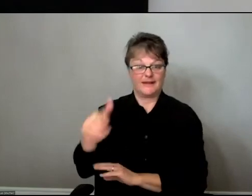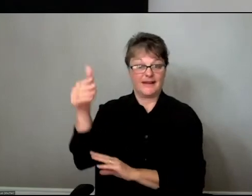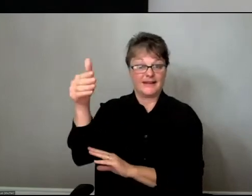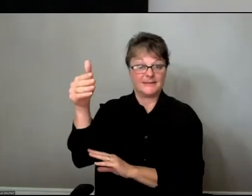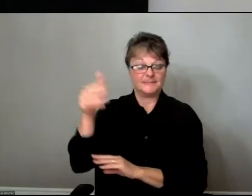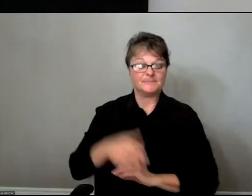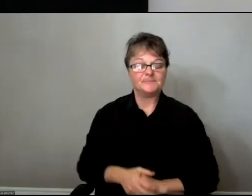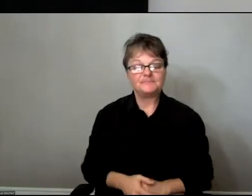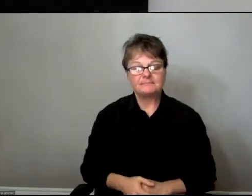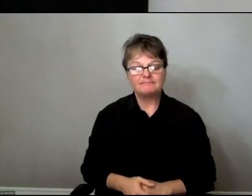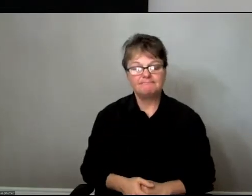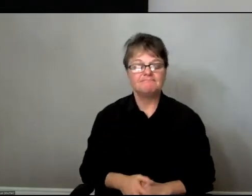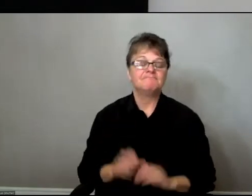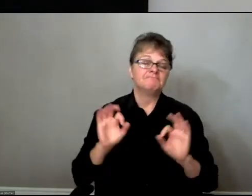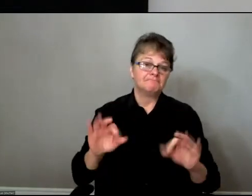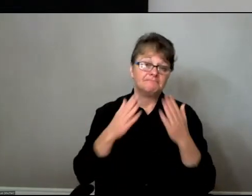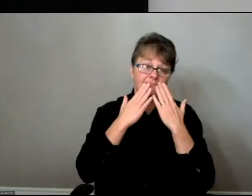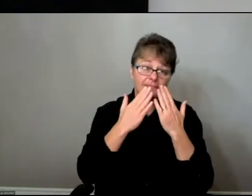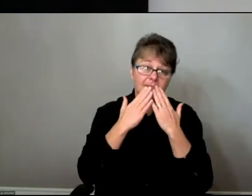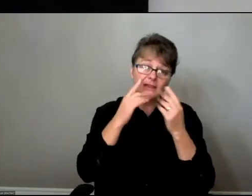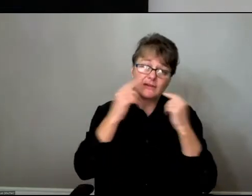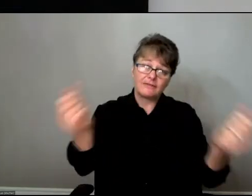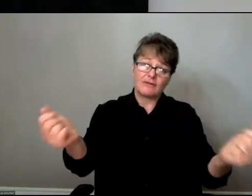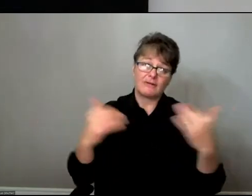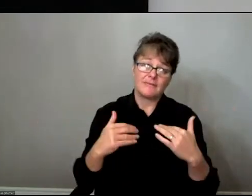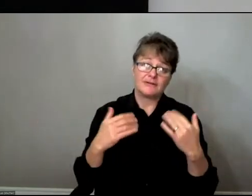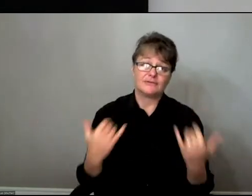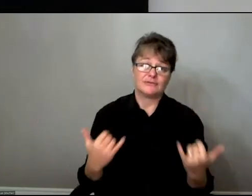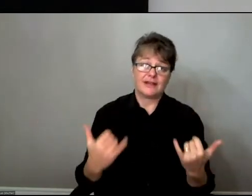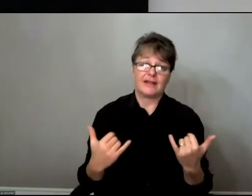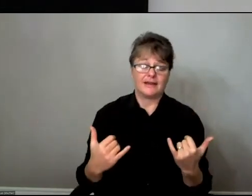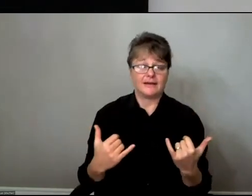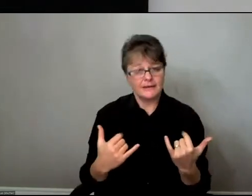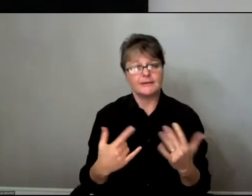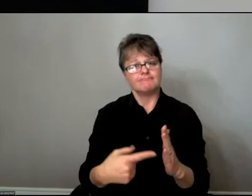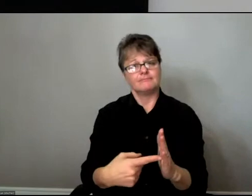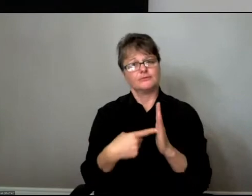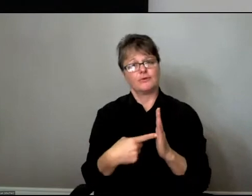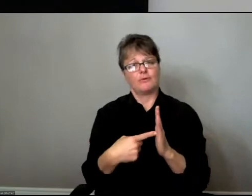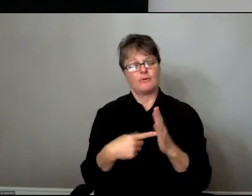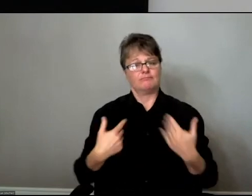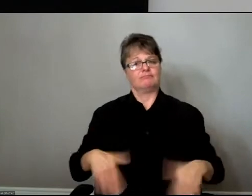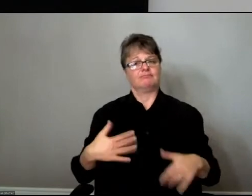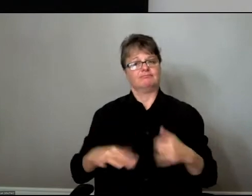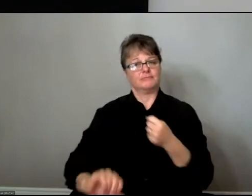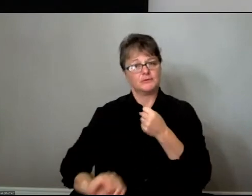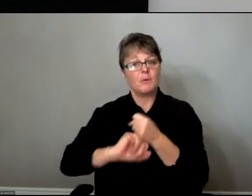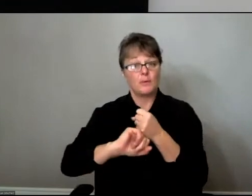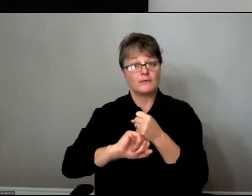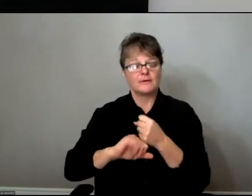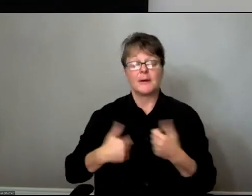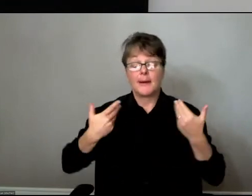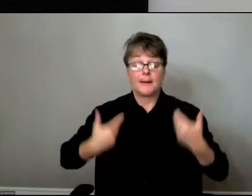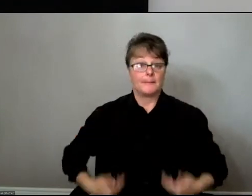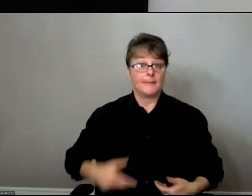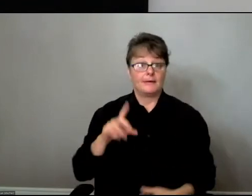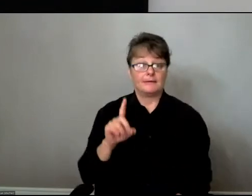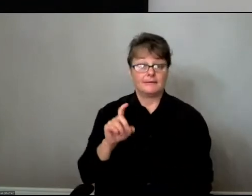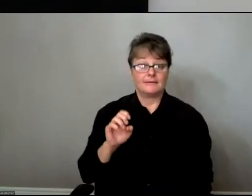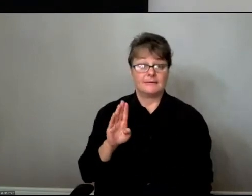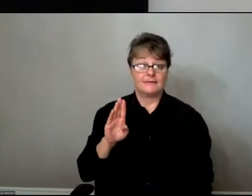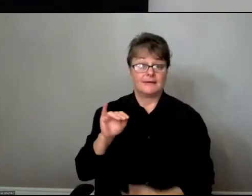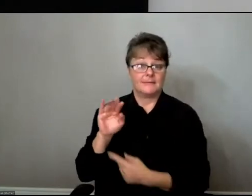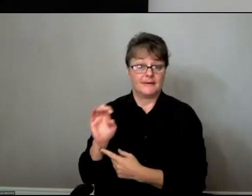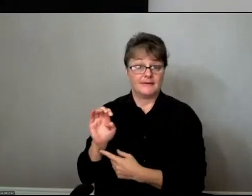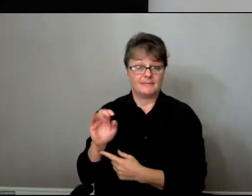Thank you, everyone, for coming out today and showing your support. My name is Debbie, and I am the mother